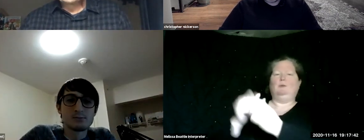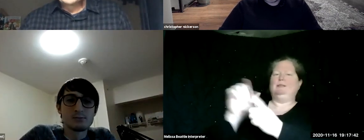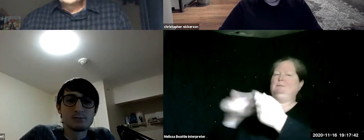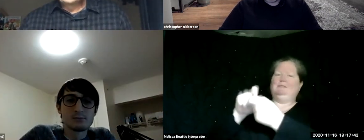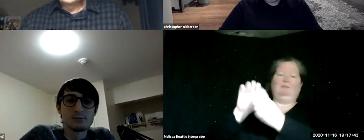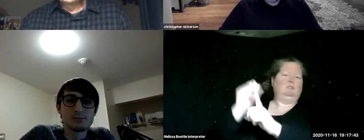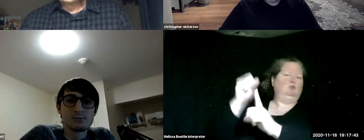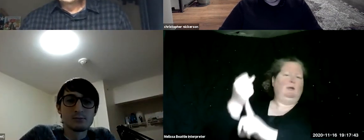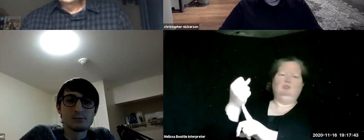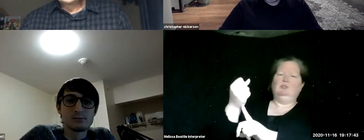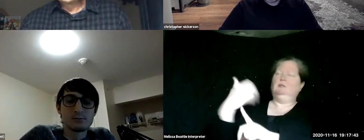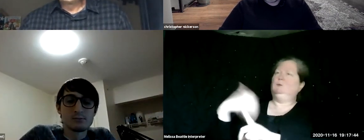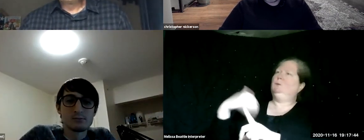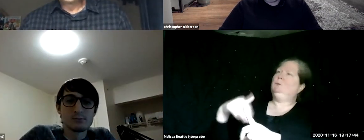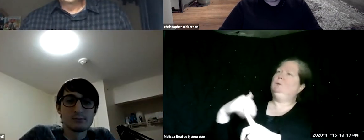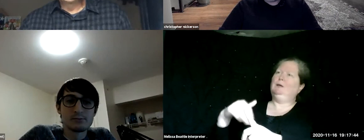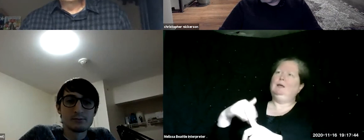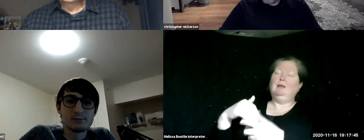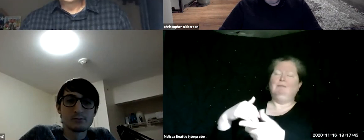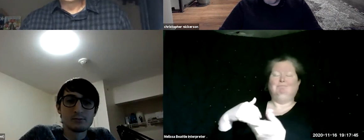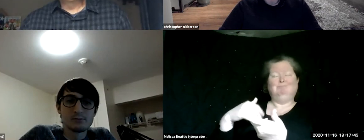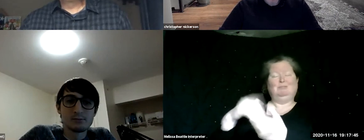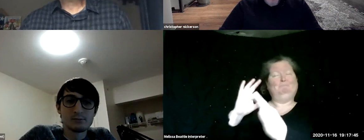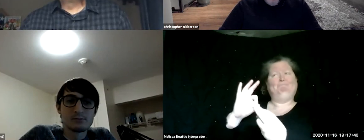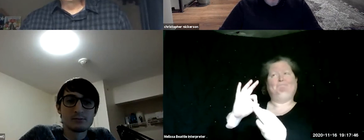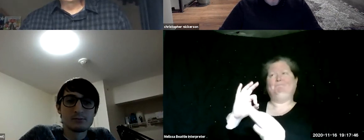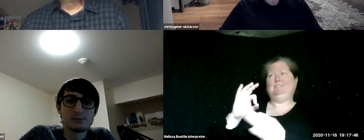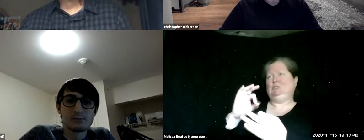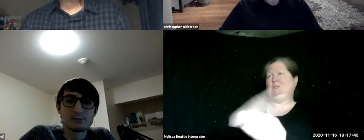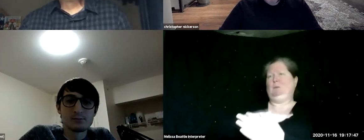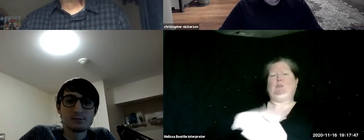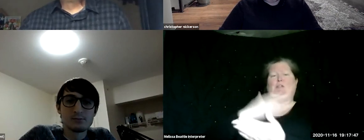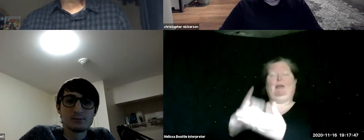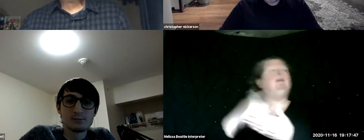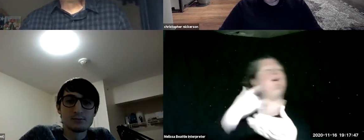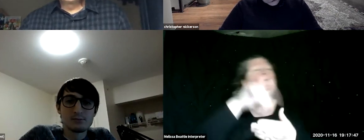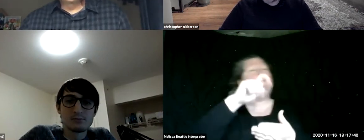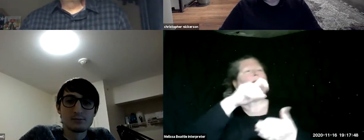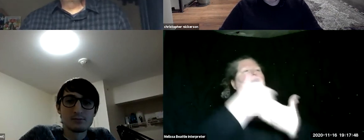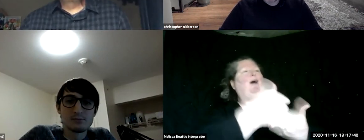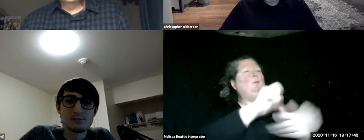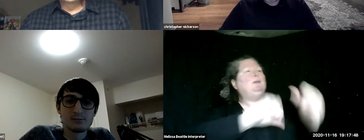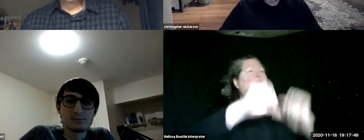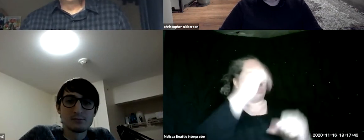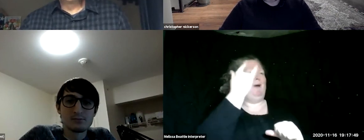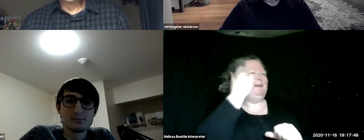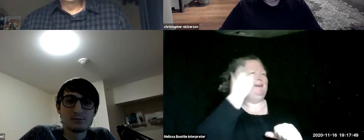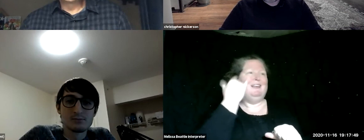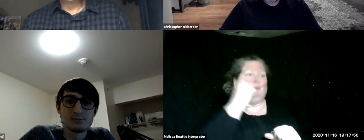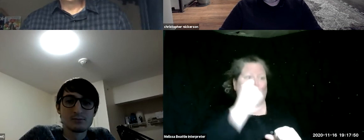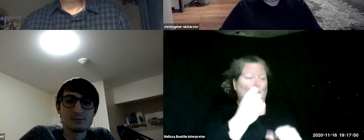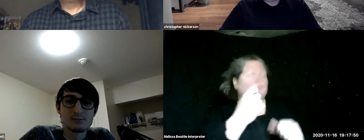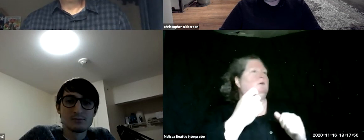and, you know, it was just easy. And I appreciated that. We all got to help each other out, man. Otherwise, the industry is not going to go anywhere. So